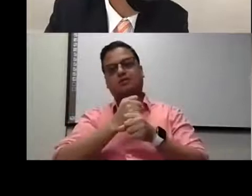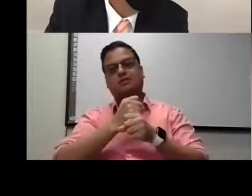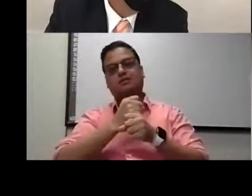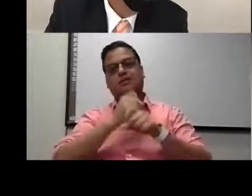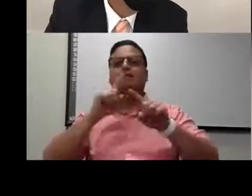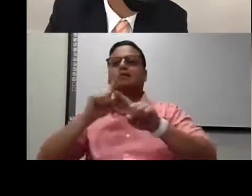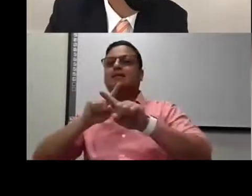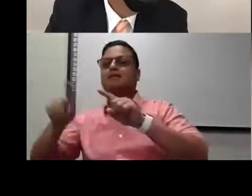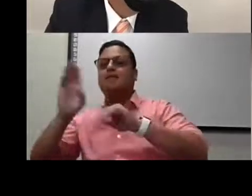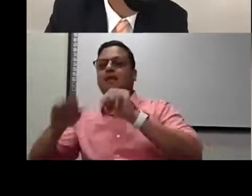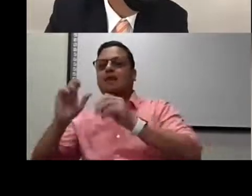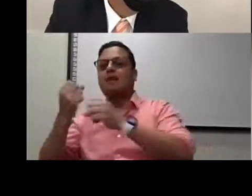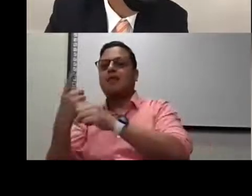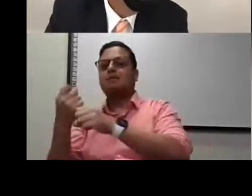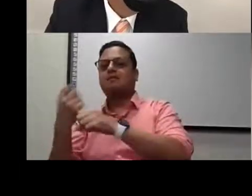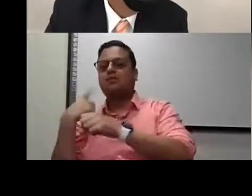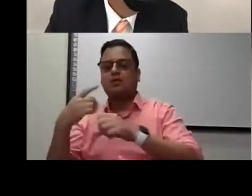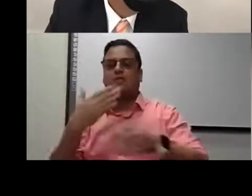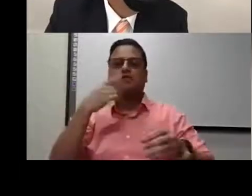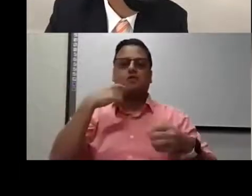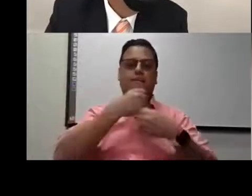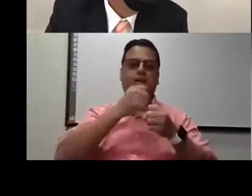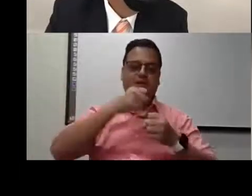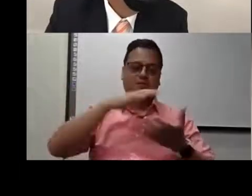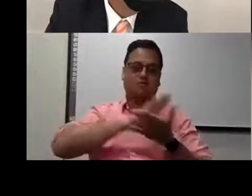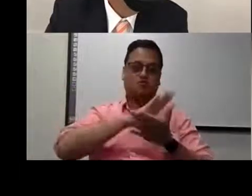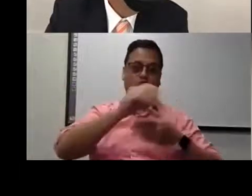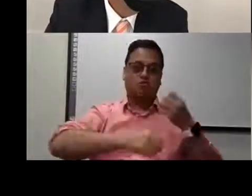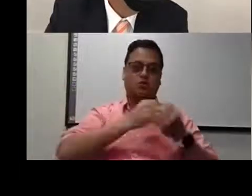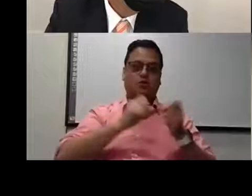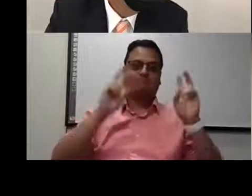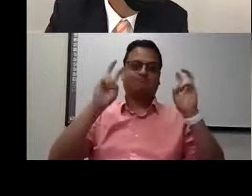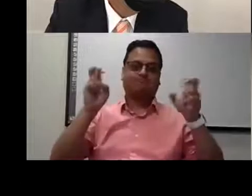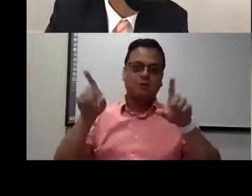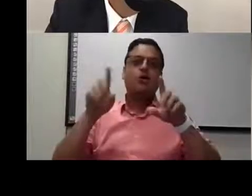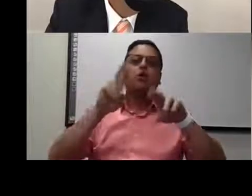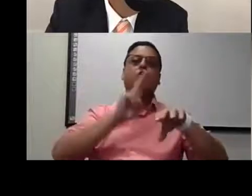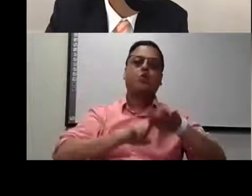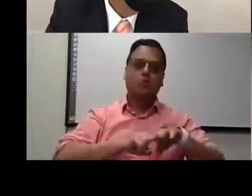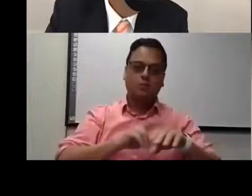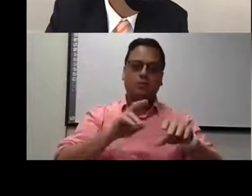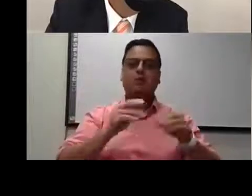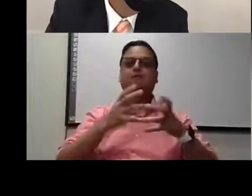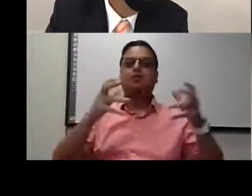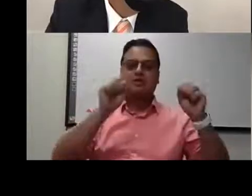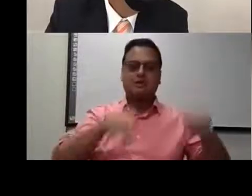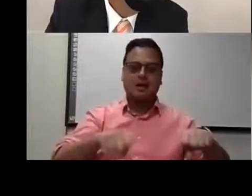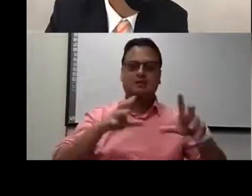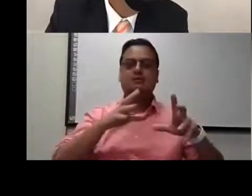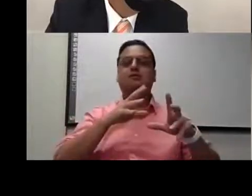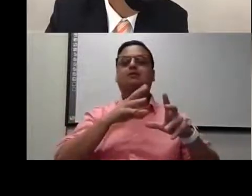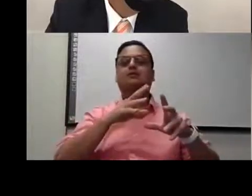than last year. So thank you for making this school year as normal as we can in a sense, and bringing our kids back,